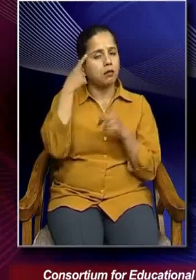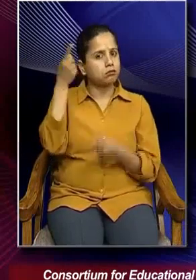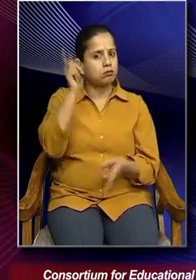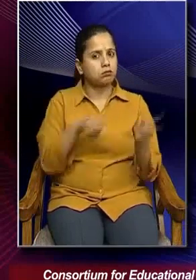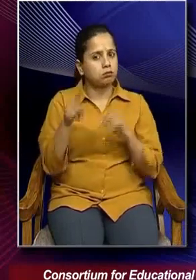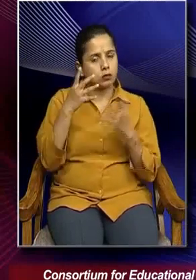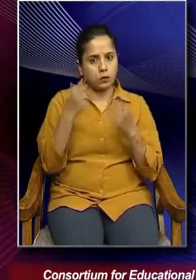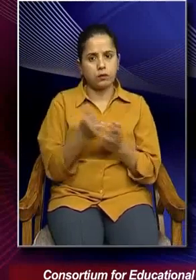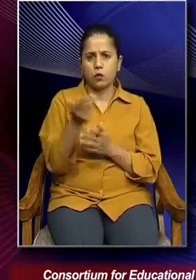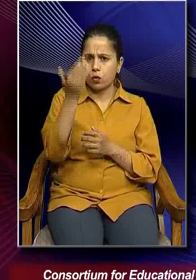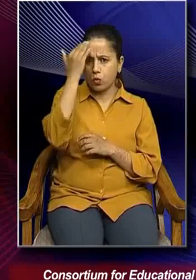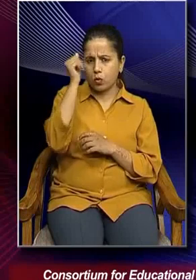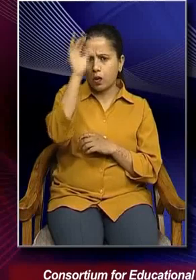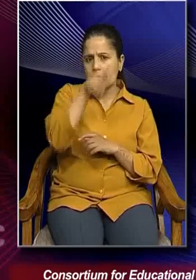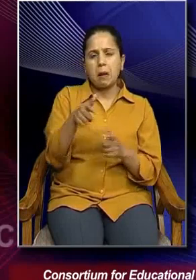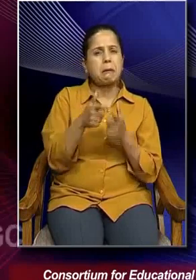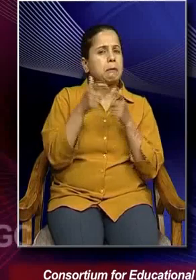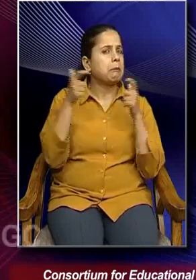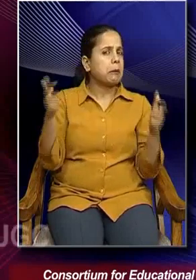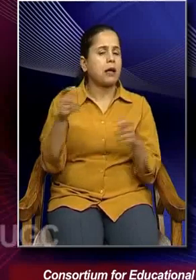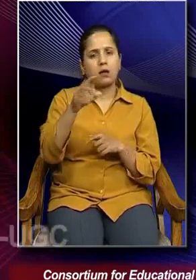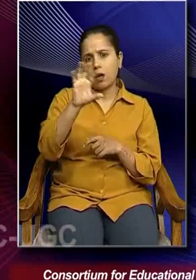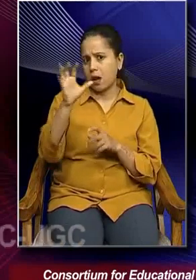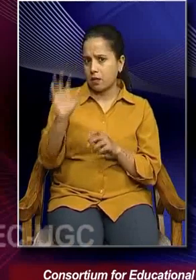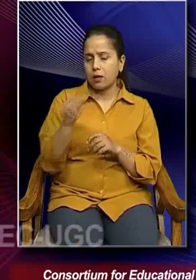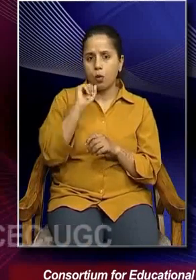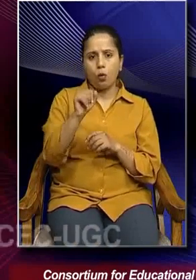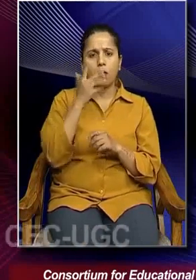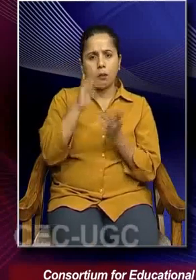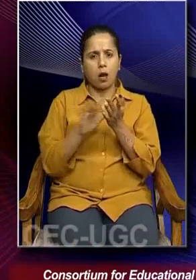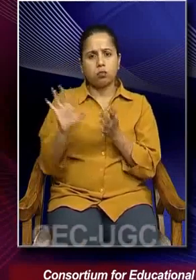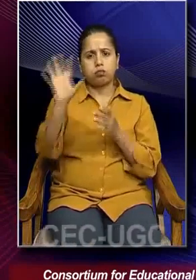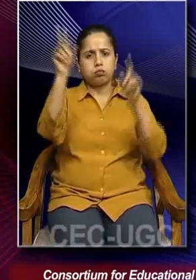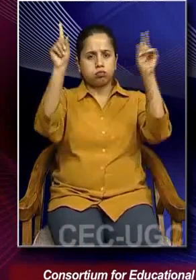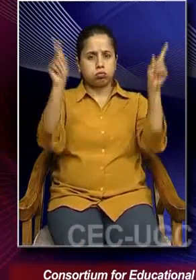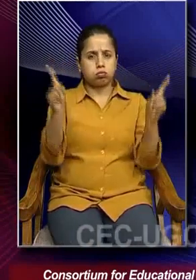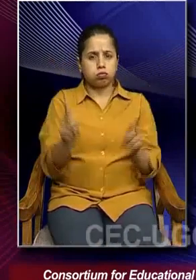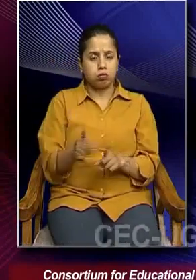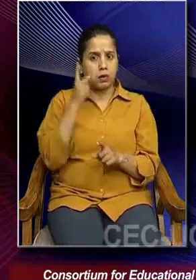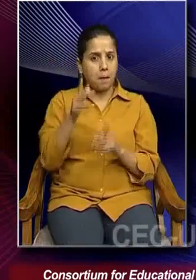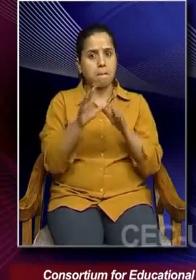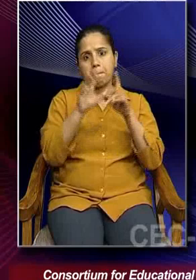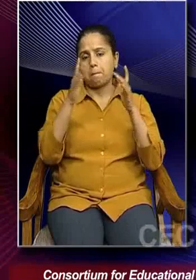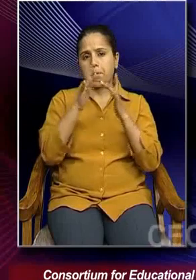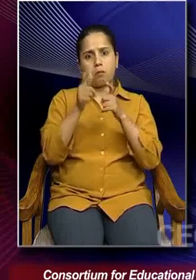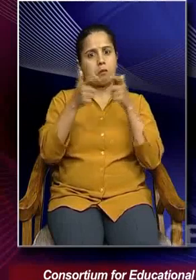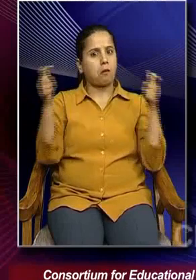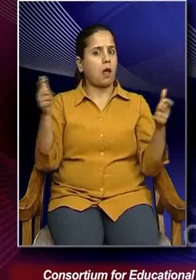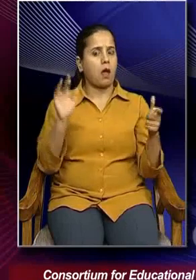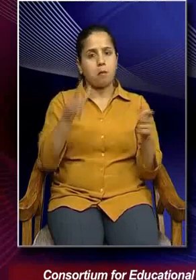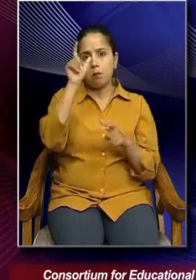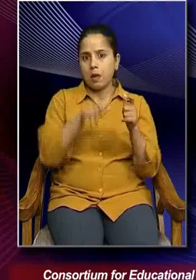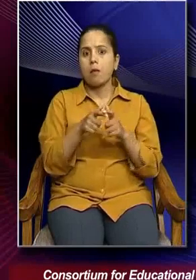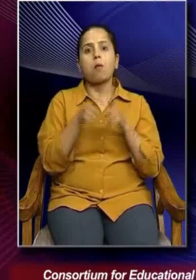so that India is a very large country in terms of its geographical area and also in terms of the population size.